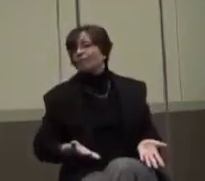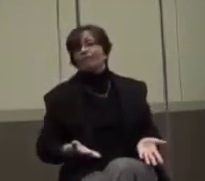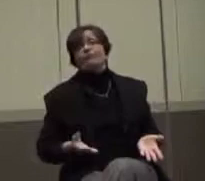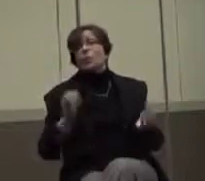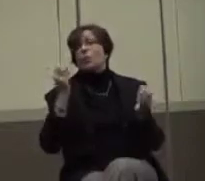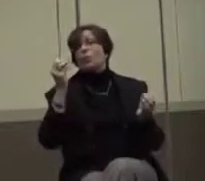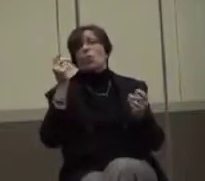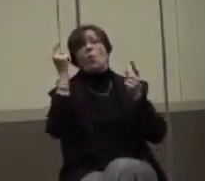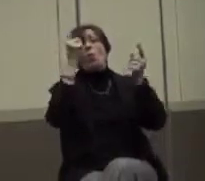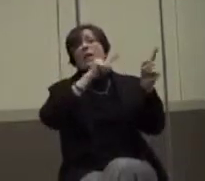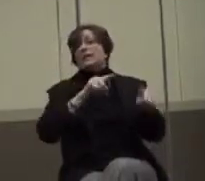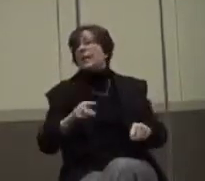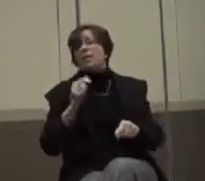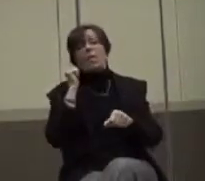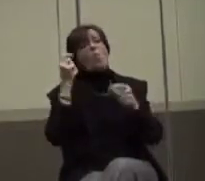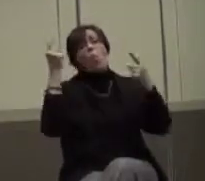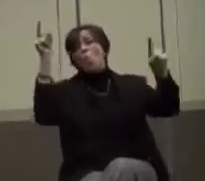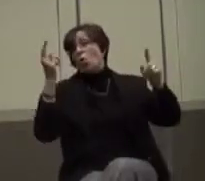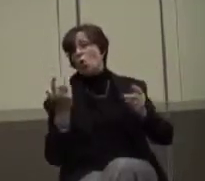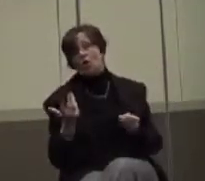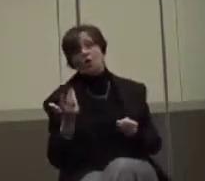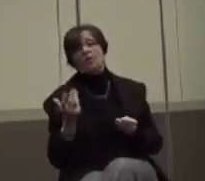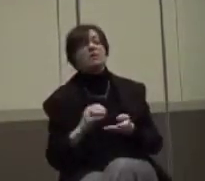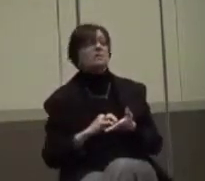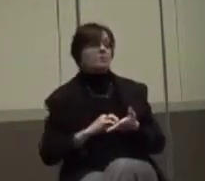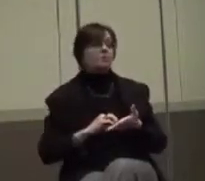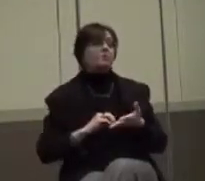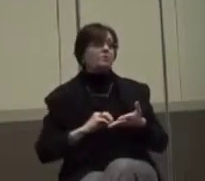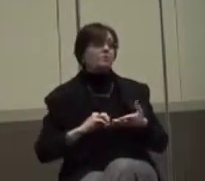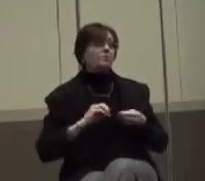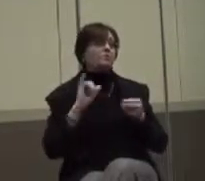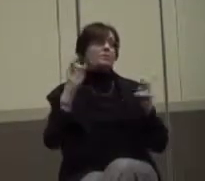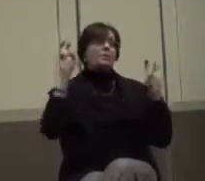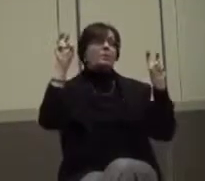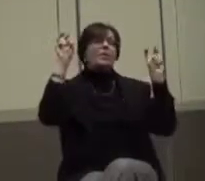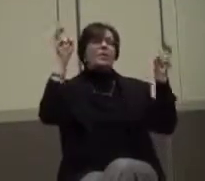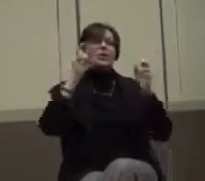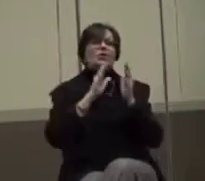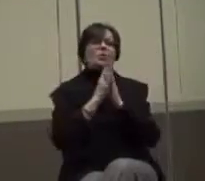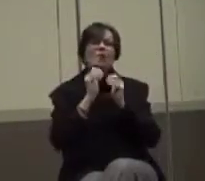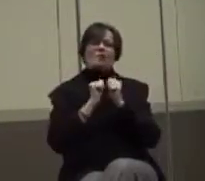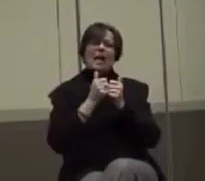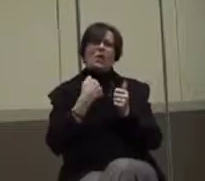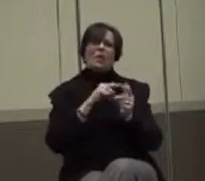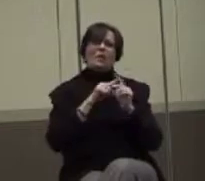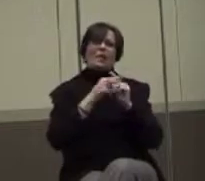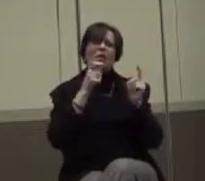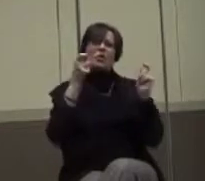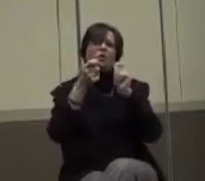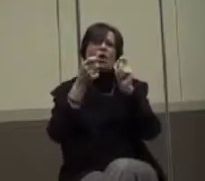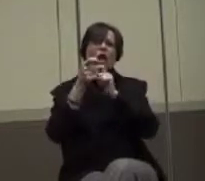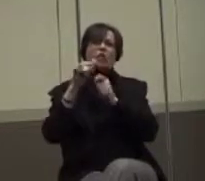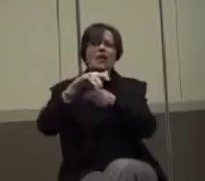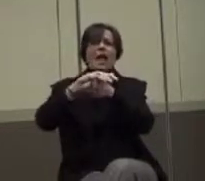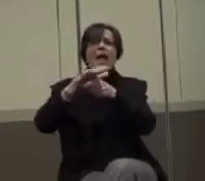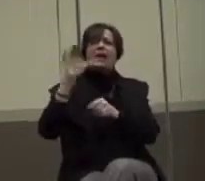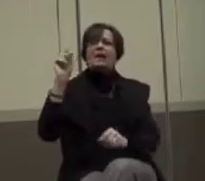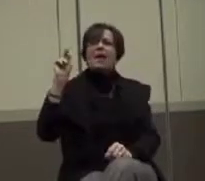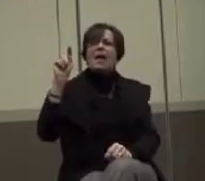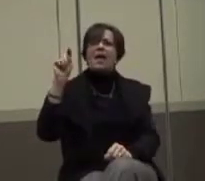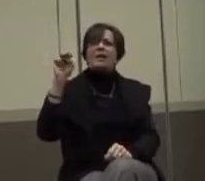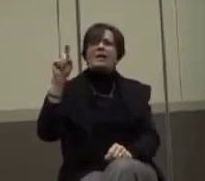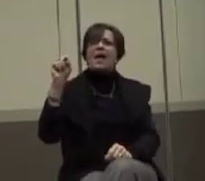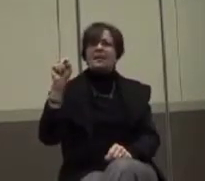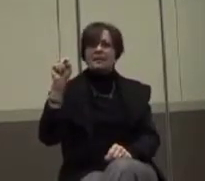to work. Now, the issue becomes how do we begin to change that context? And that's the kind